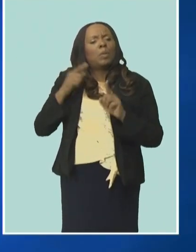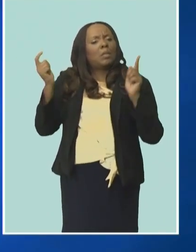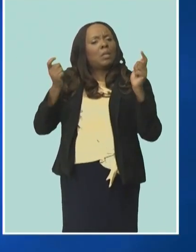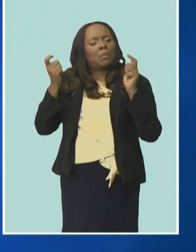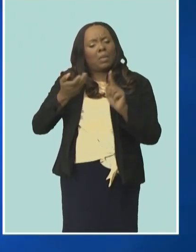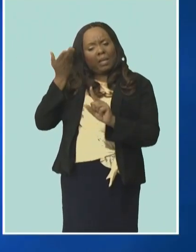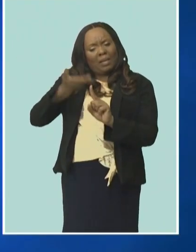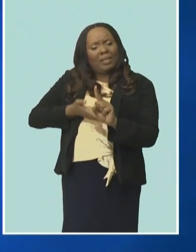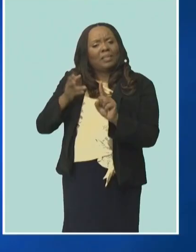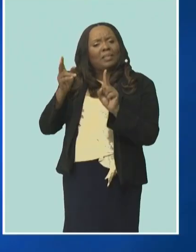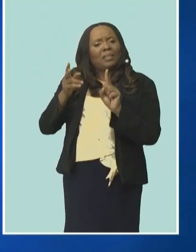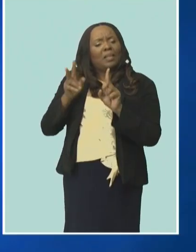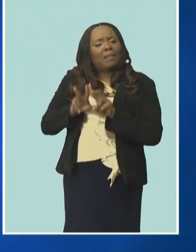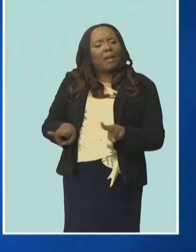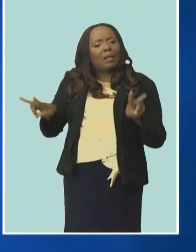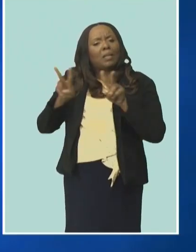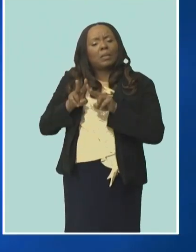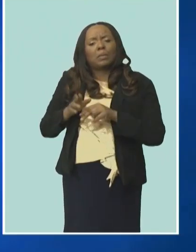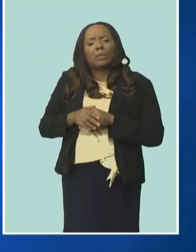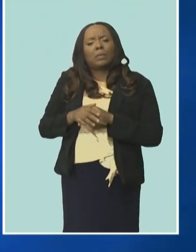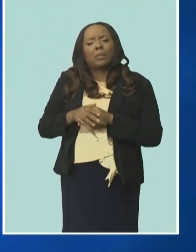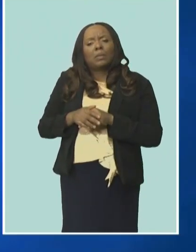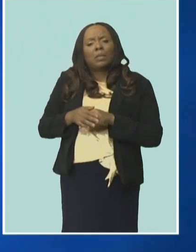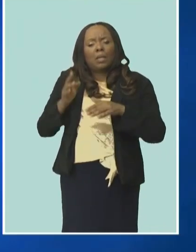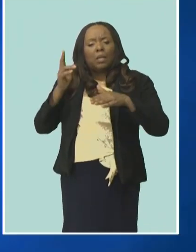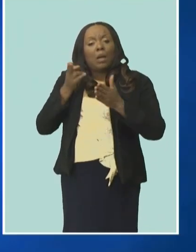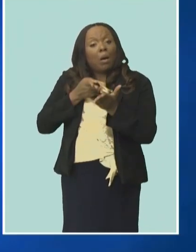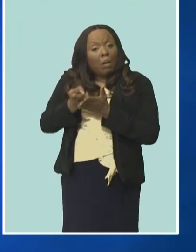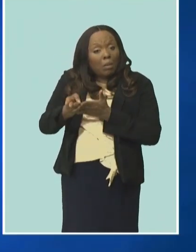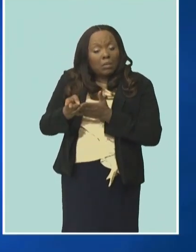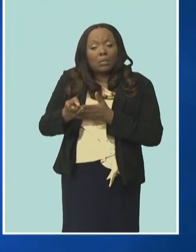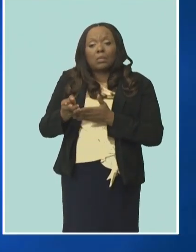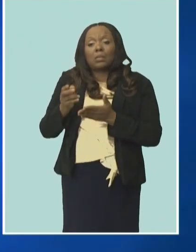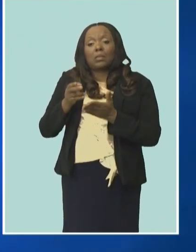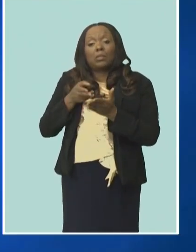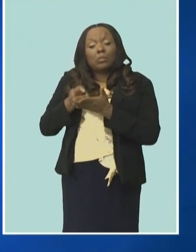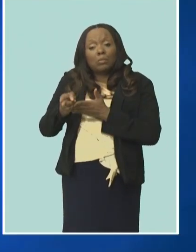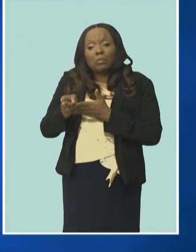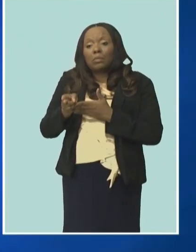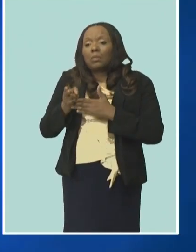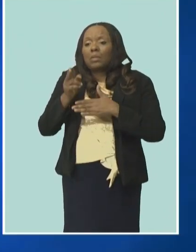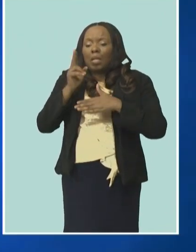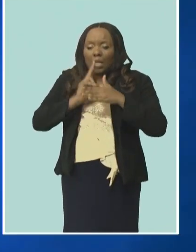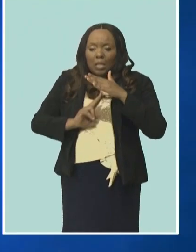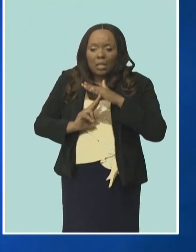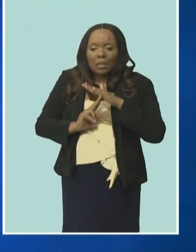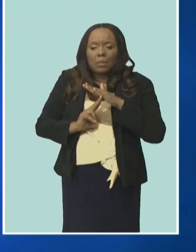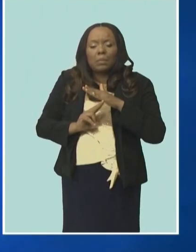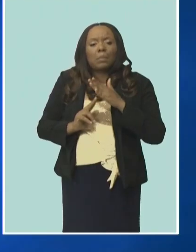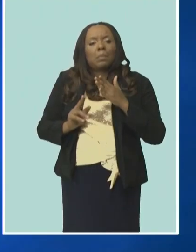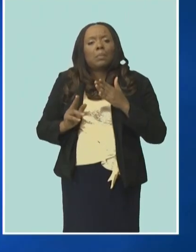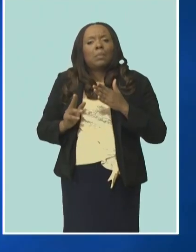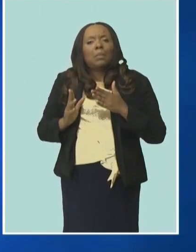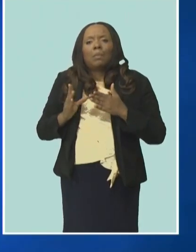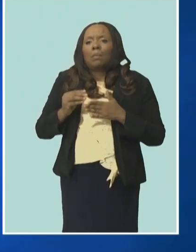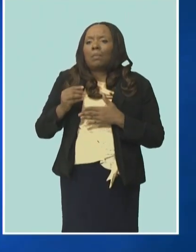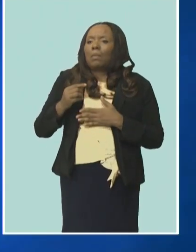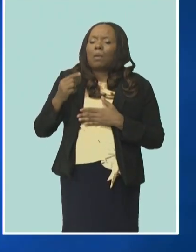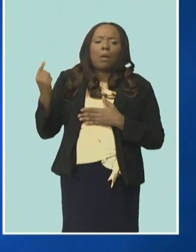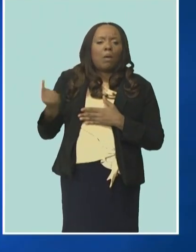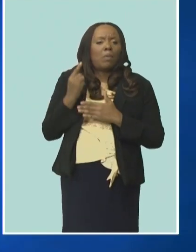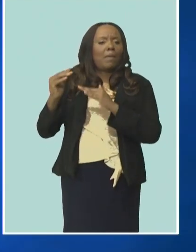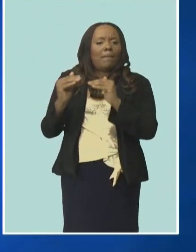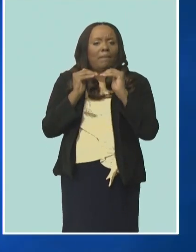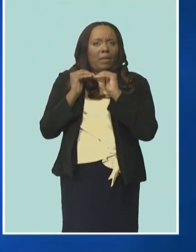that he embodied: integrity, dedication, humility, and a fierce commitment to fairness.